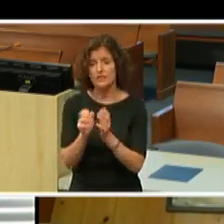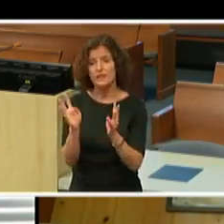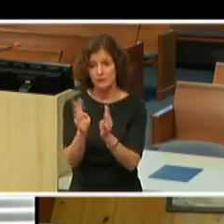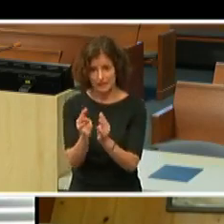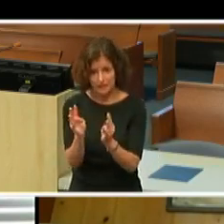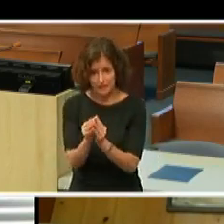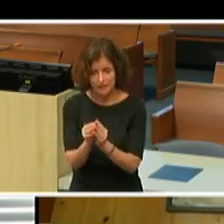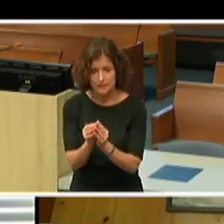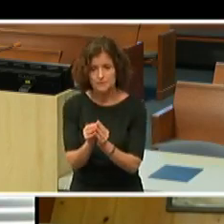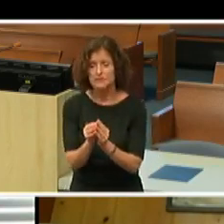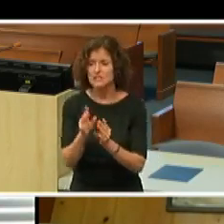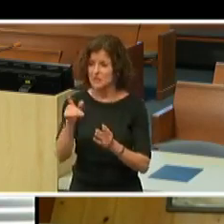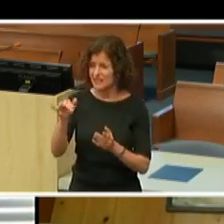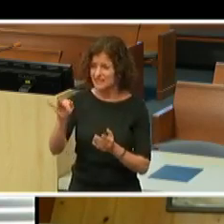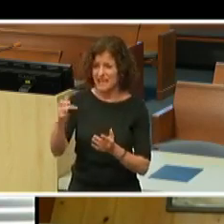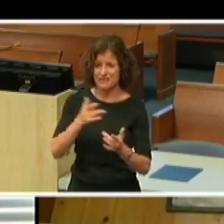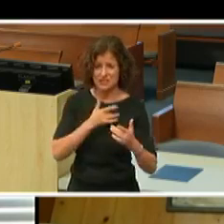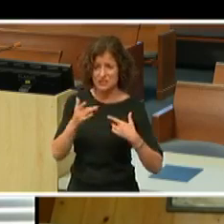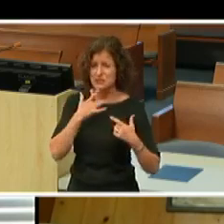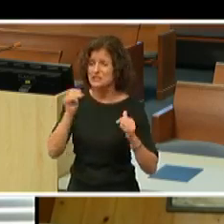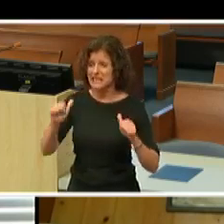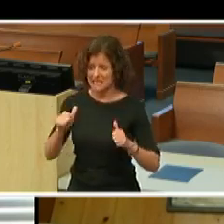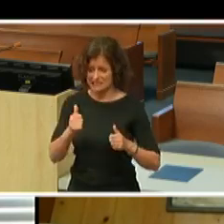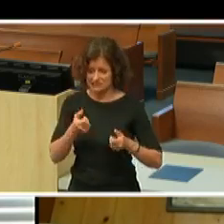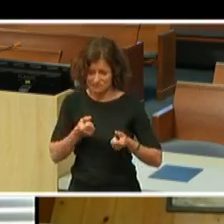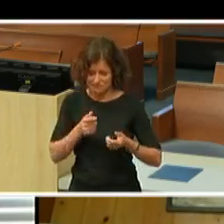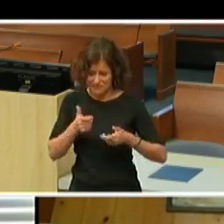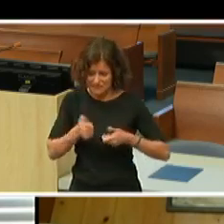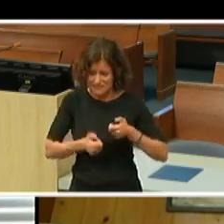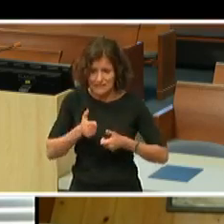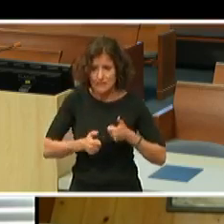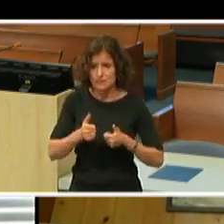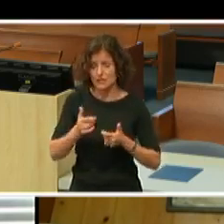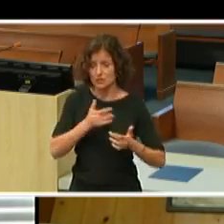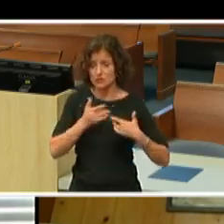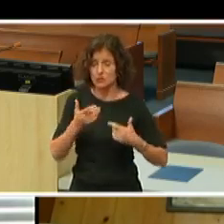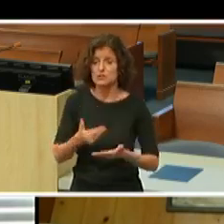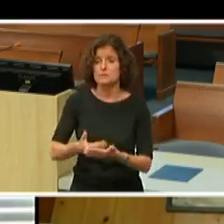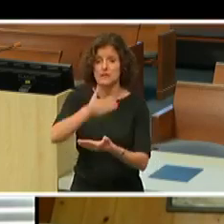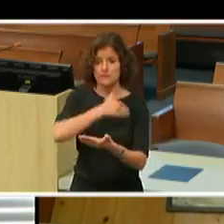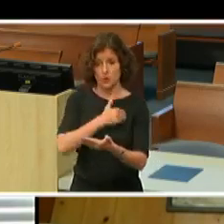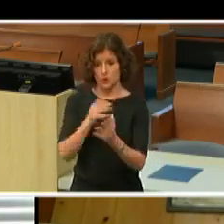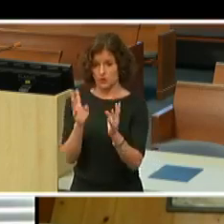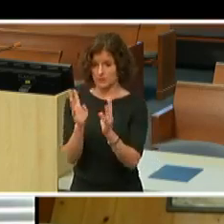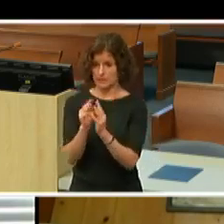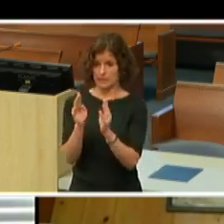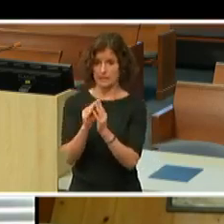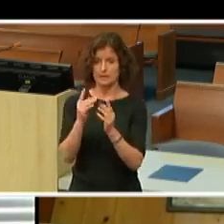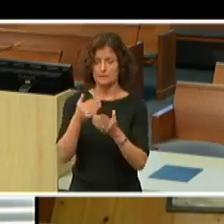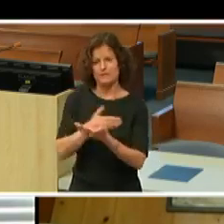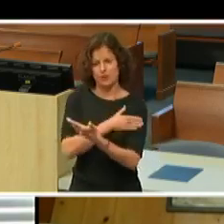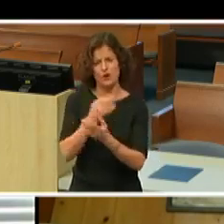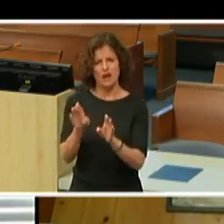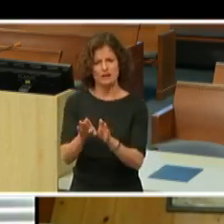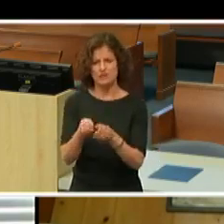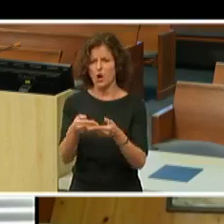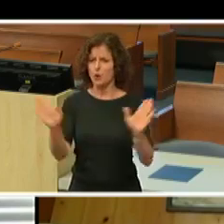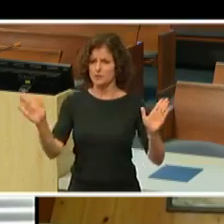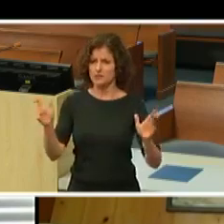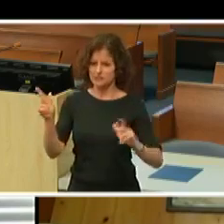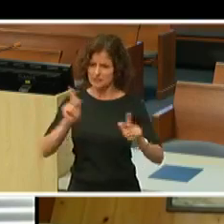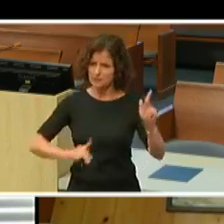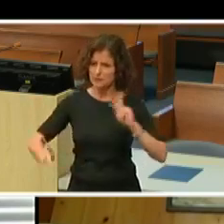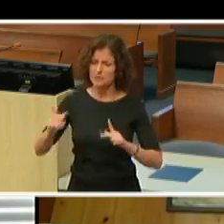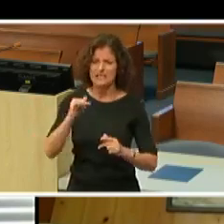get their concerns to us. People can write their concerns prior to when I open it up. So if there's something about it they